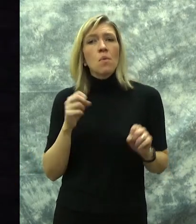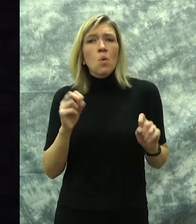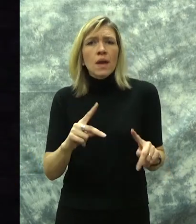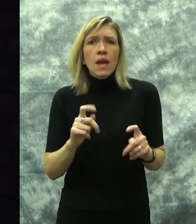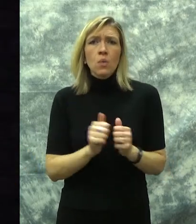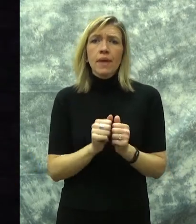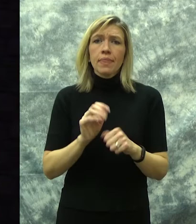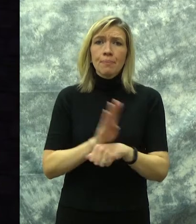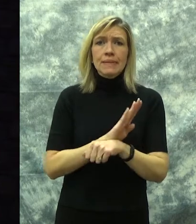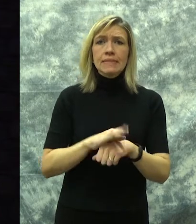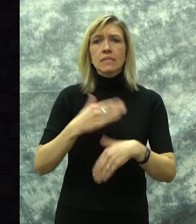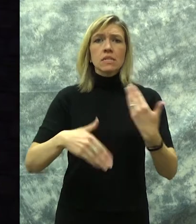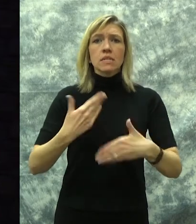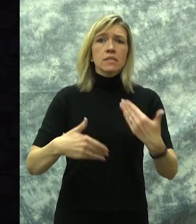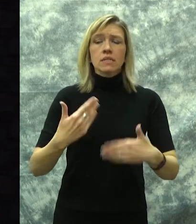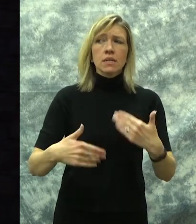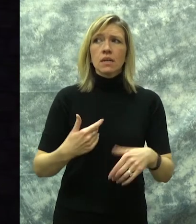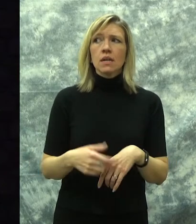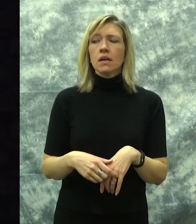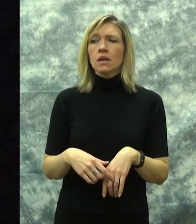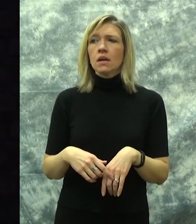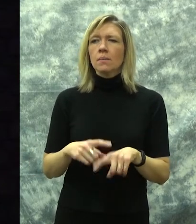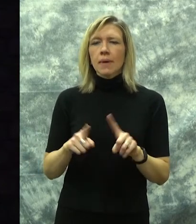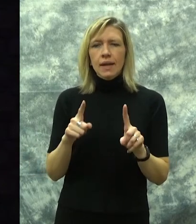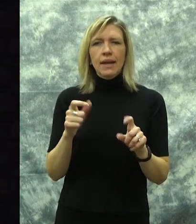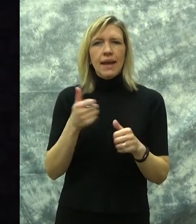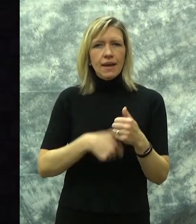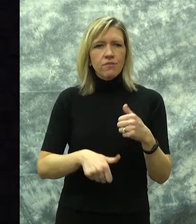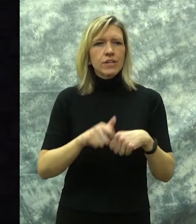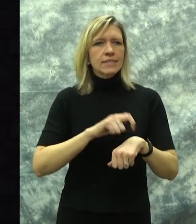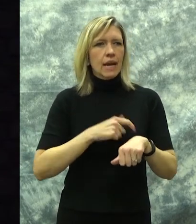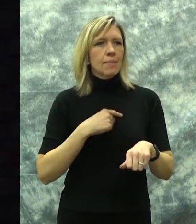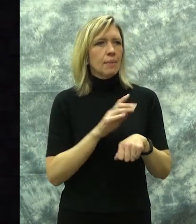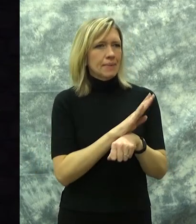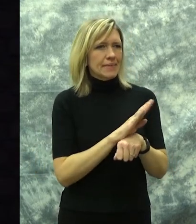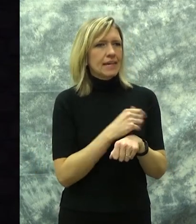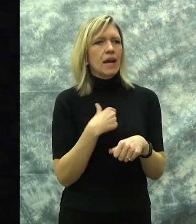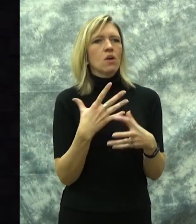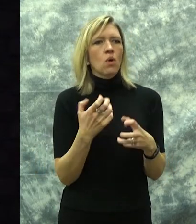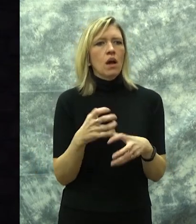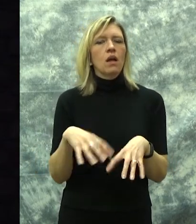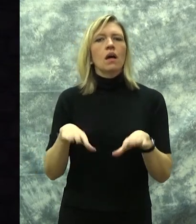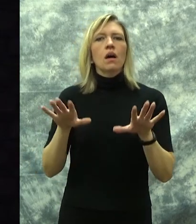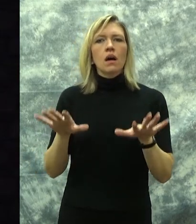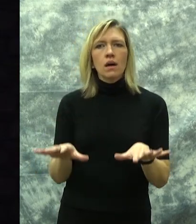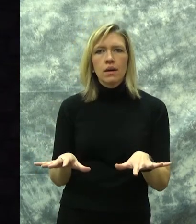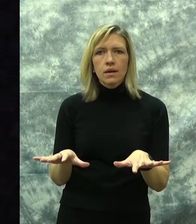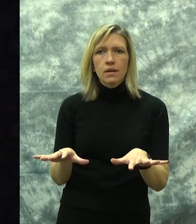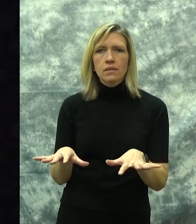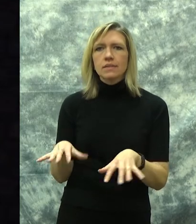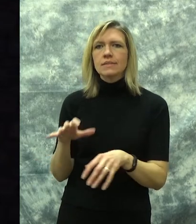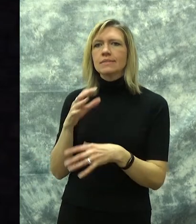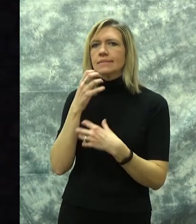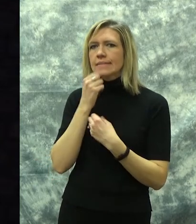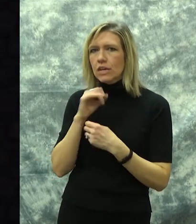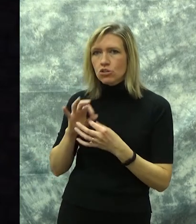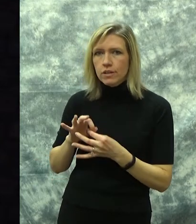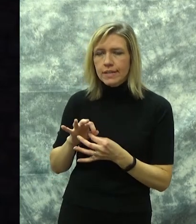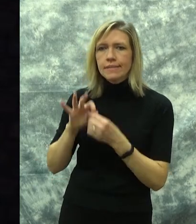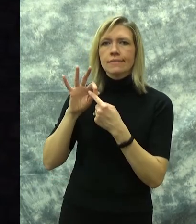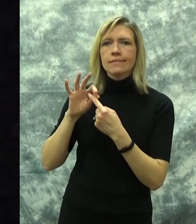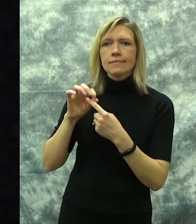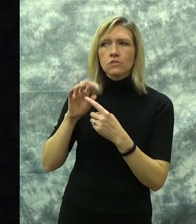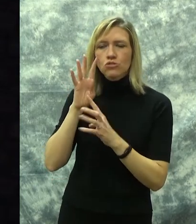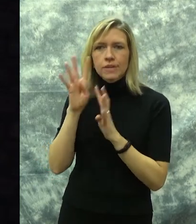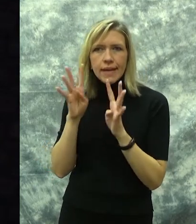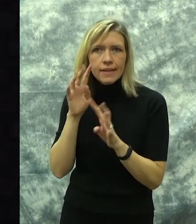of busyness, I want a stitch of sacred time in there too, to find balance, because I notice when I take that sacred or creative time,